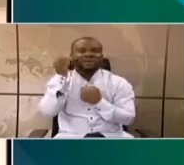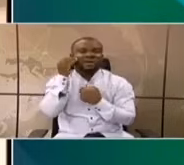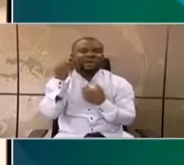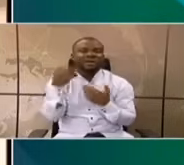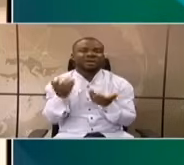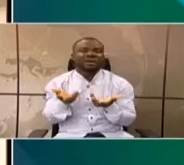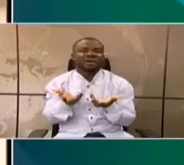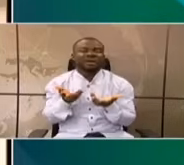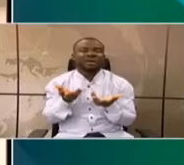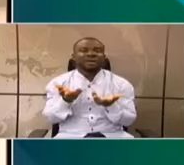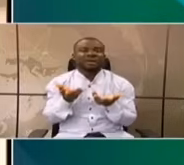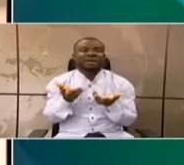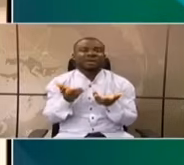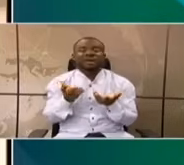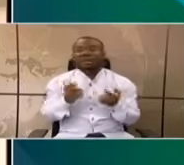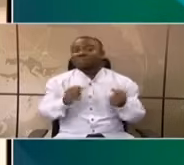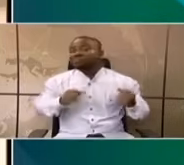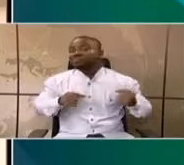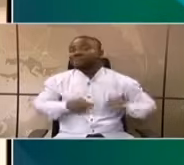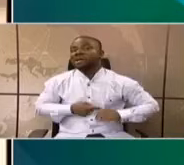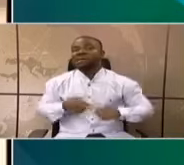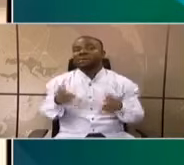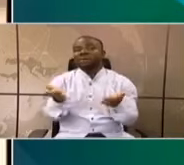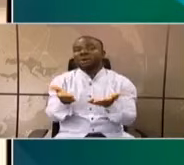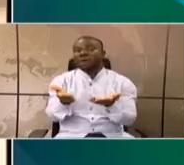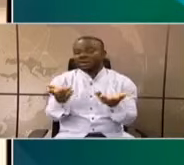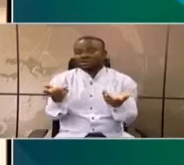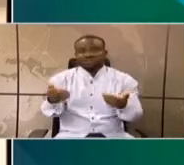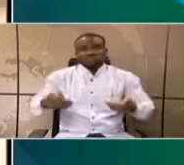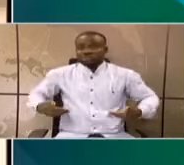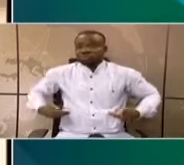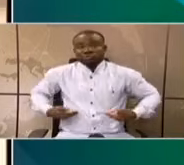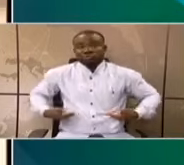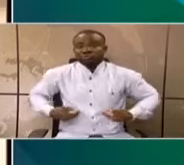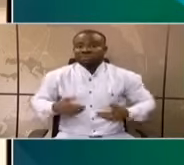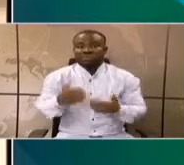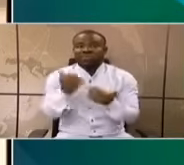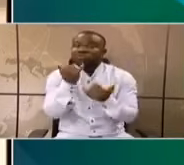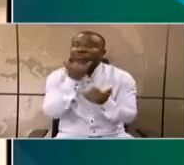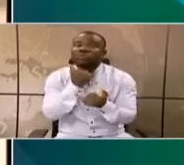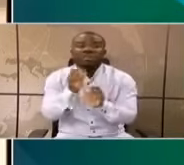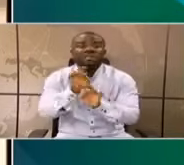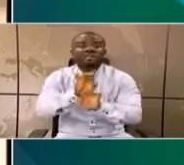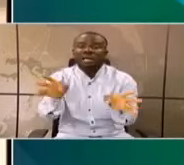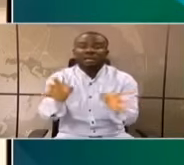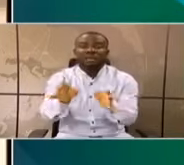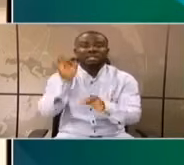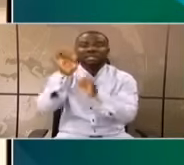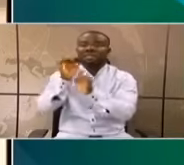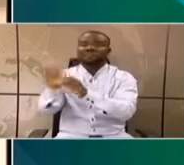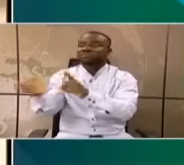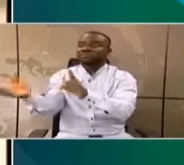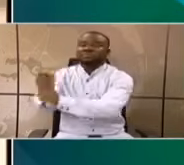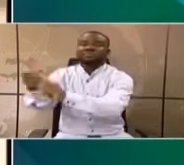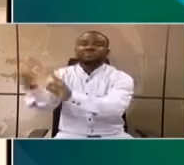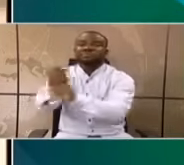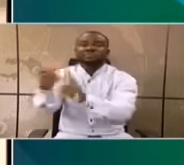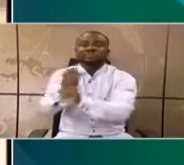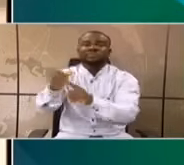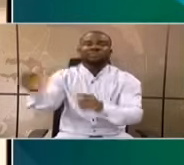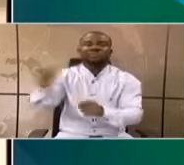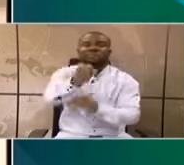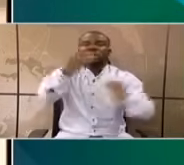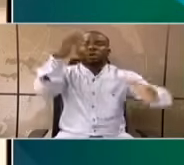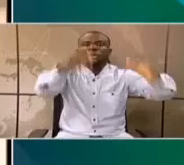Heard the Yami Yapa, ye innocent youth now. Ye Chiwawani at Romoko court. Ye a jelly wall.